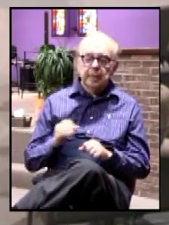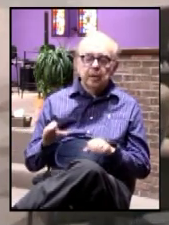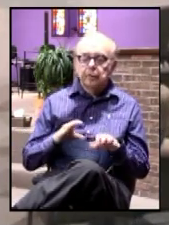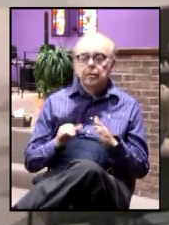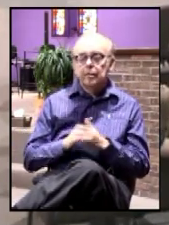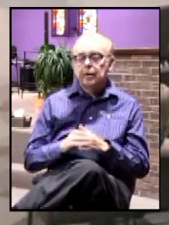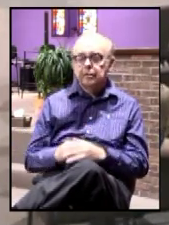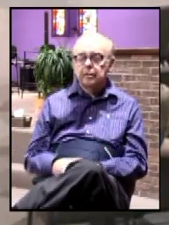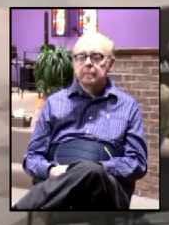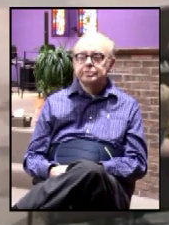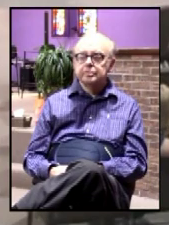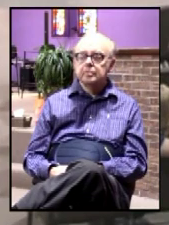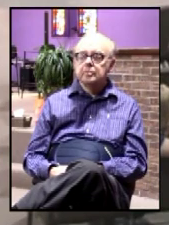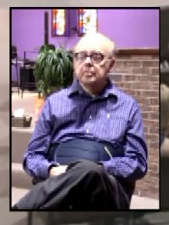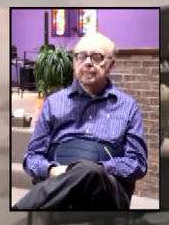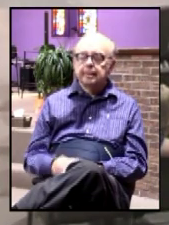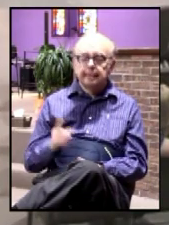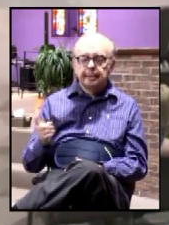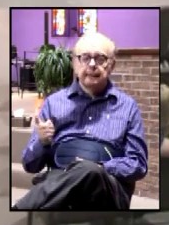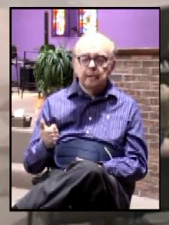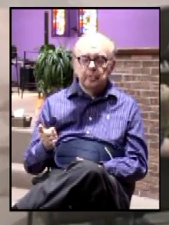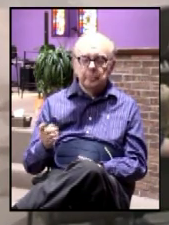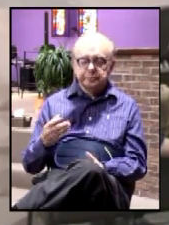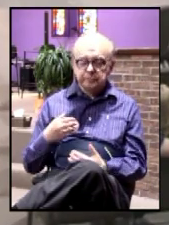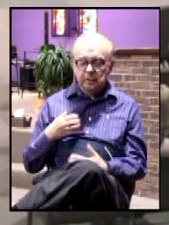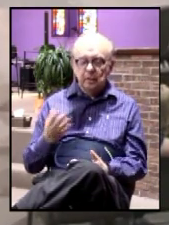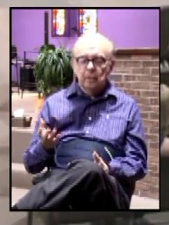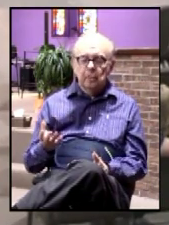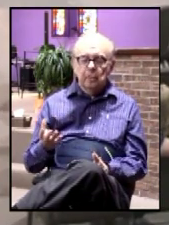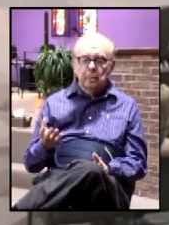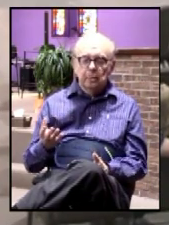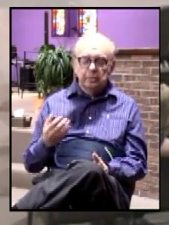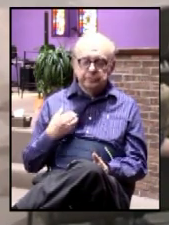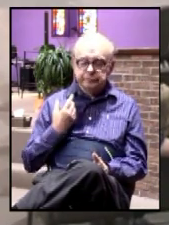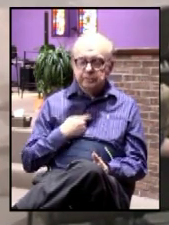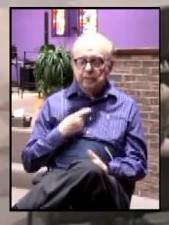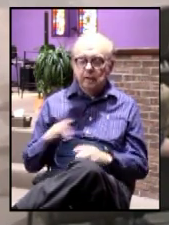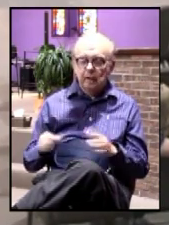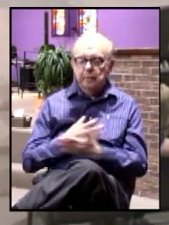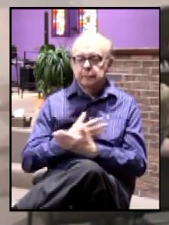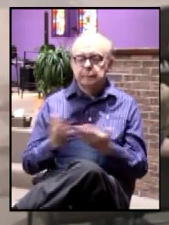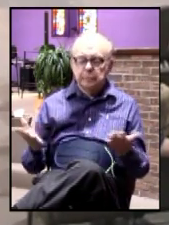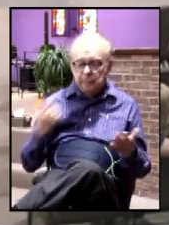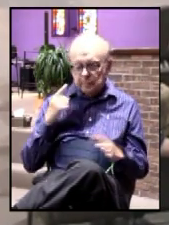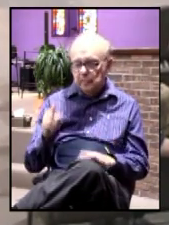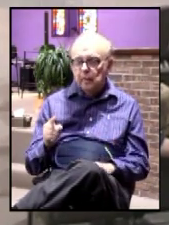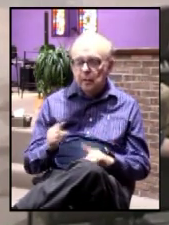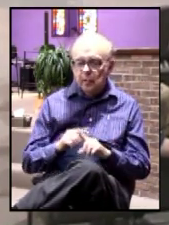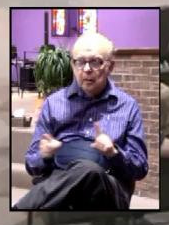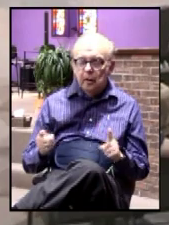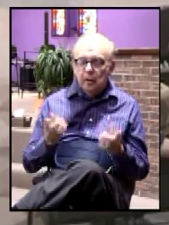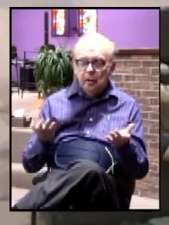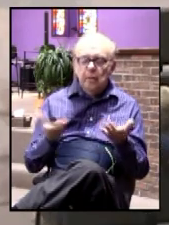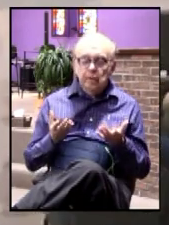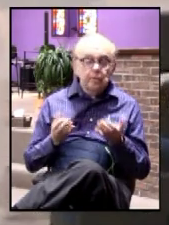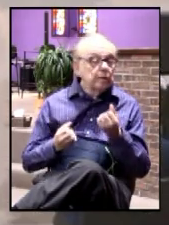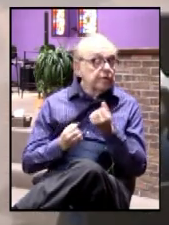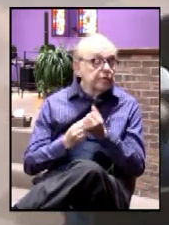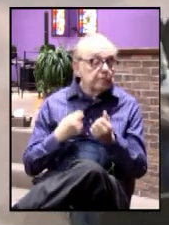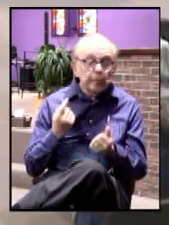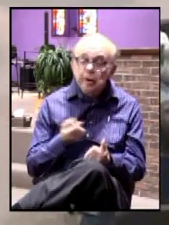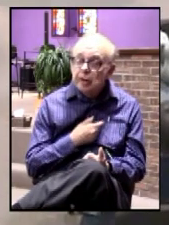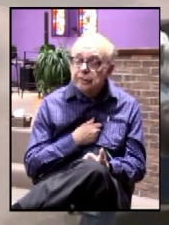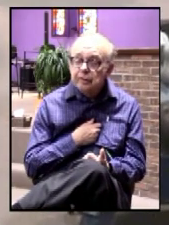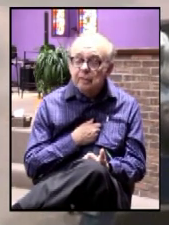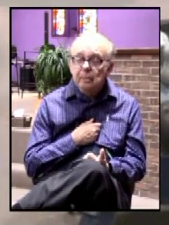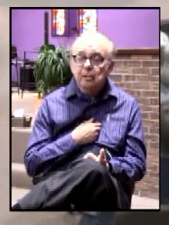be able to do this? You want me, you want us to do everything for you, but you don't want to support